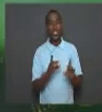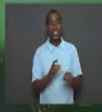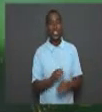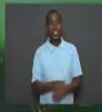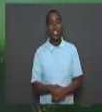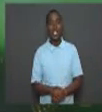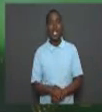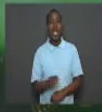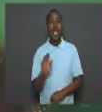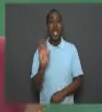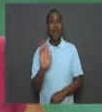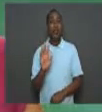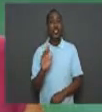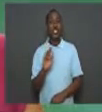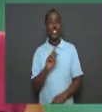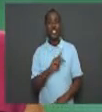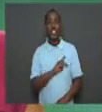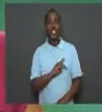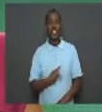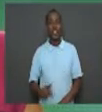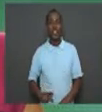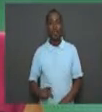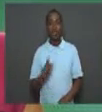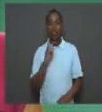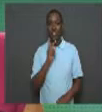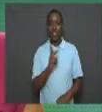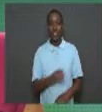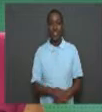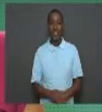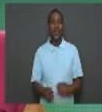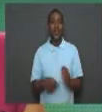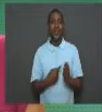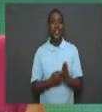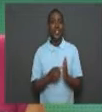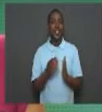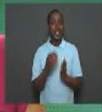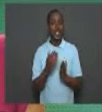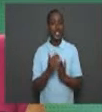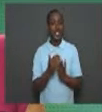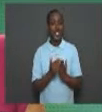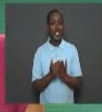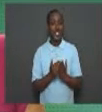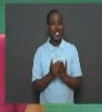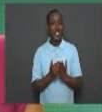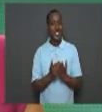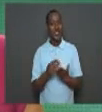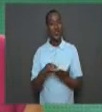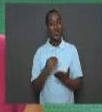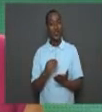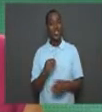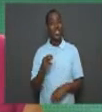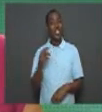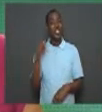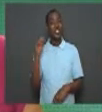5 kingdoms. In this lesson, we will be learning about the